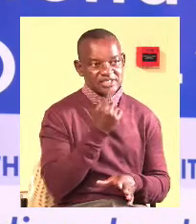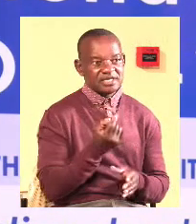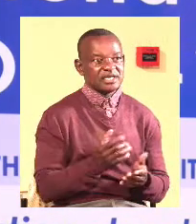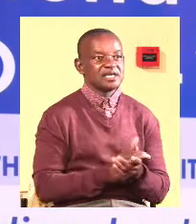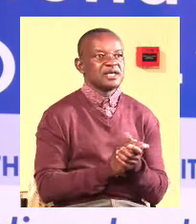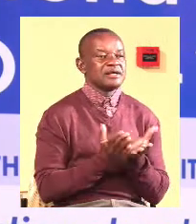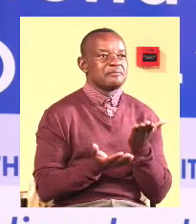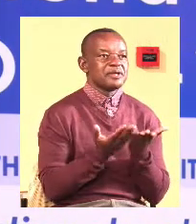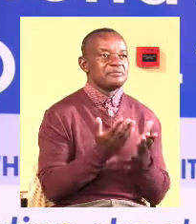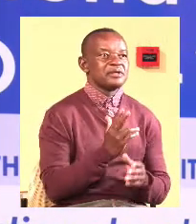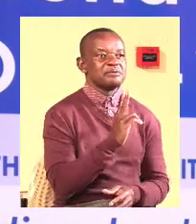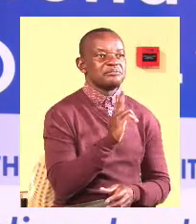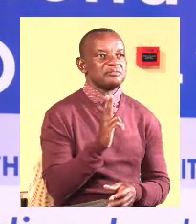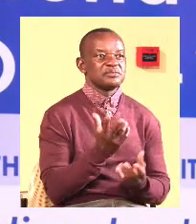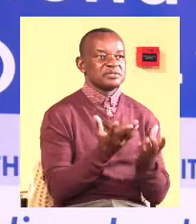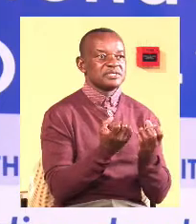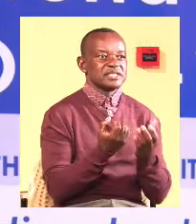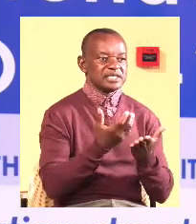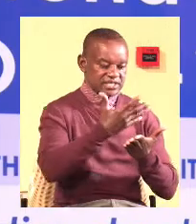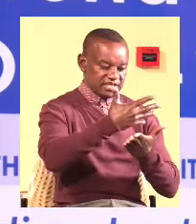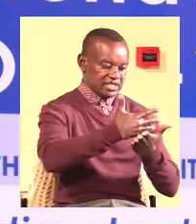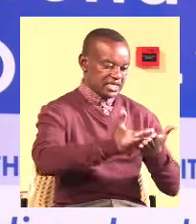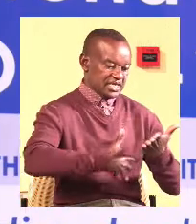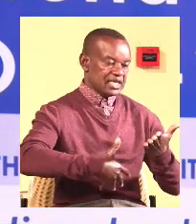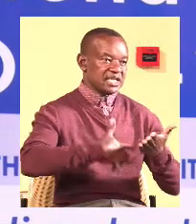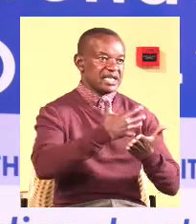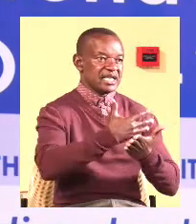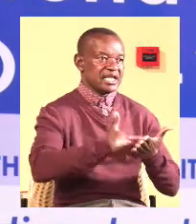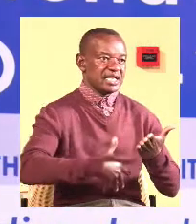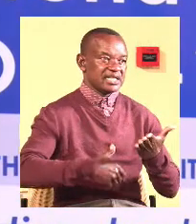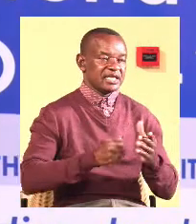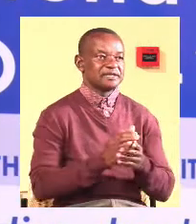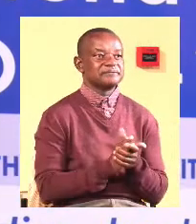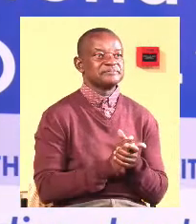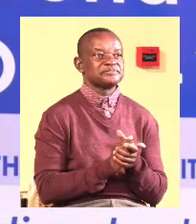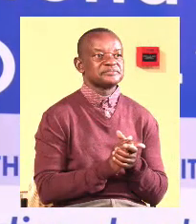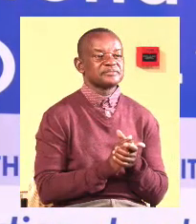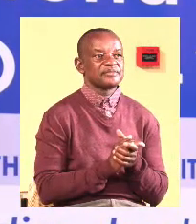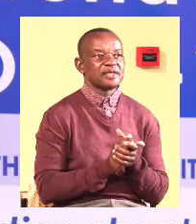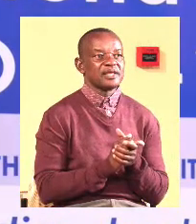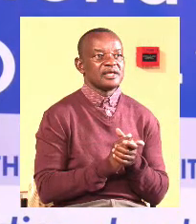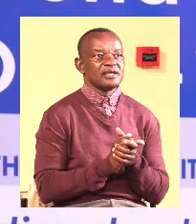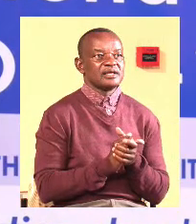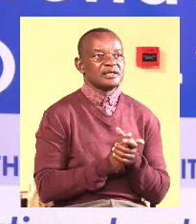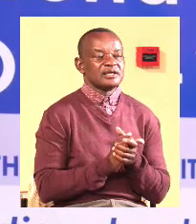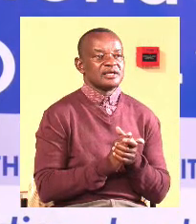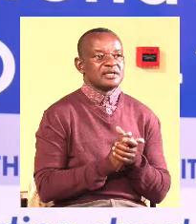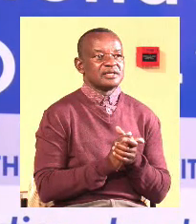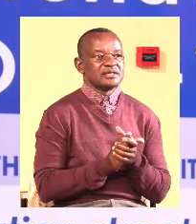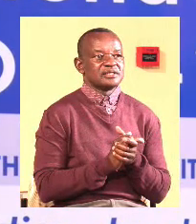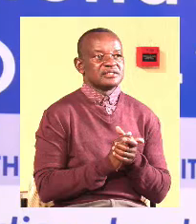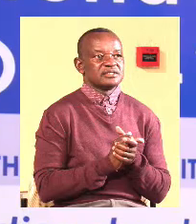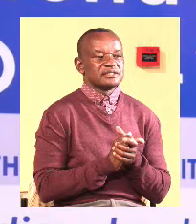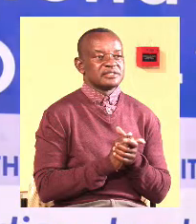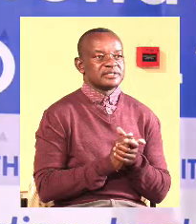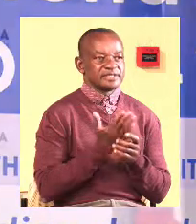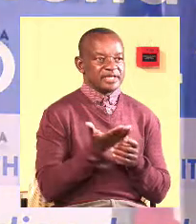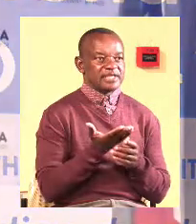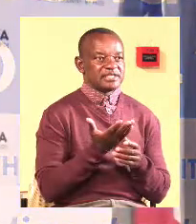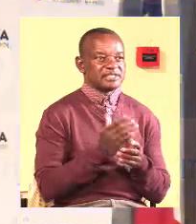Because it has been an upsurge of this activity during the quarantine or the lockdown.